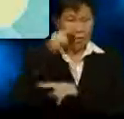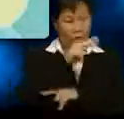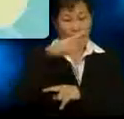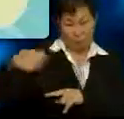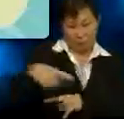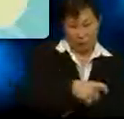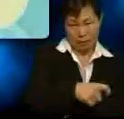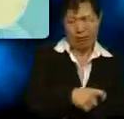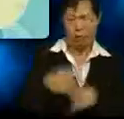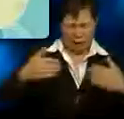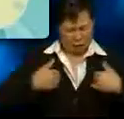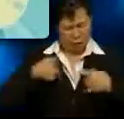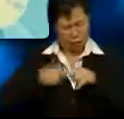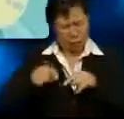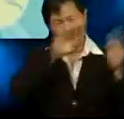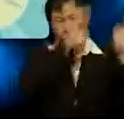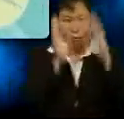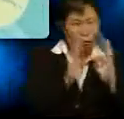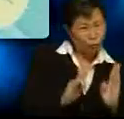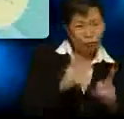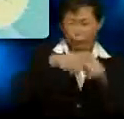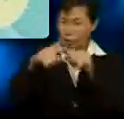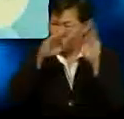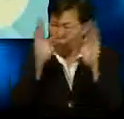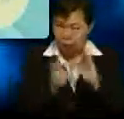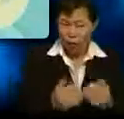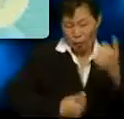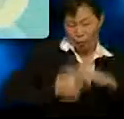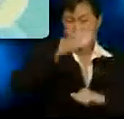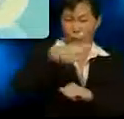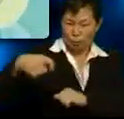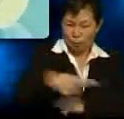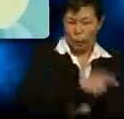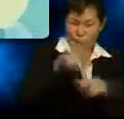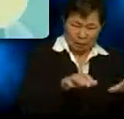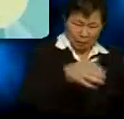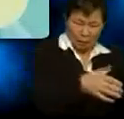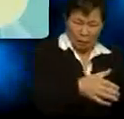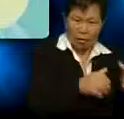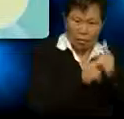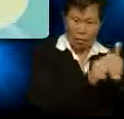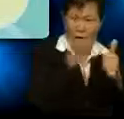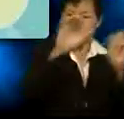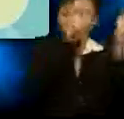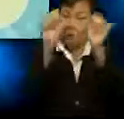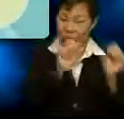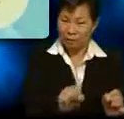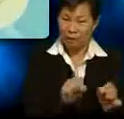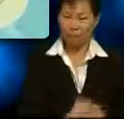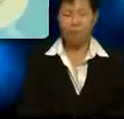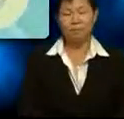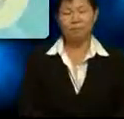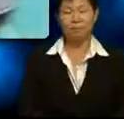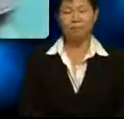They exist in various forms. Most bacteria can be classified according to their shapes.